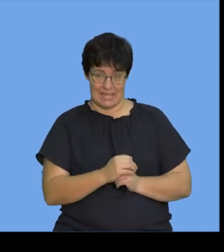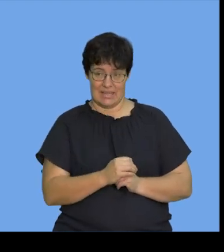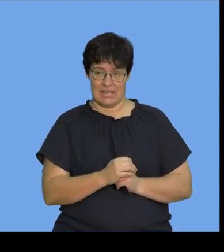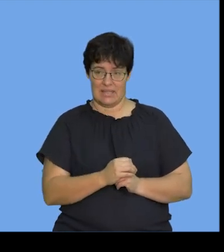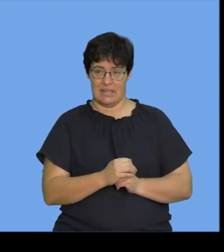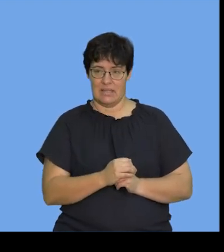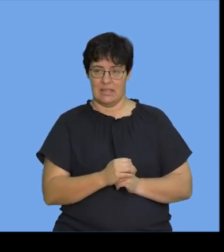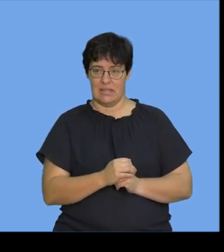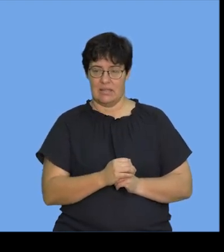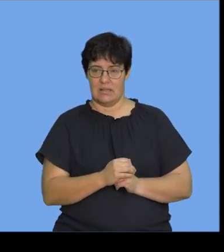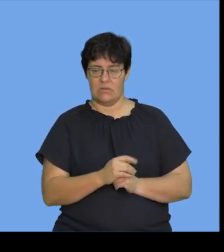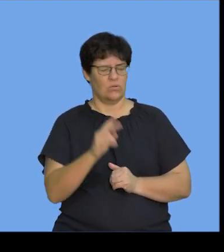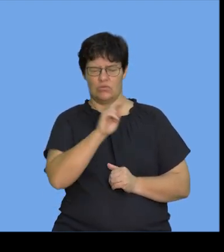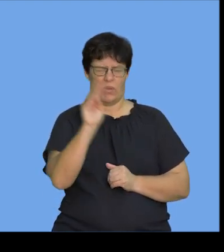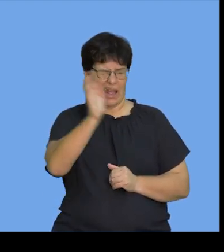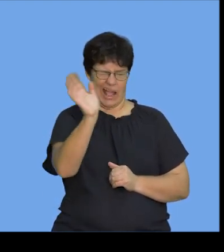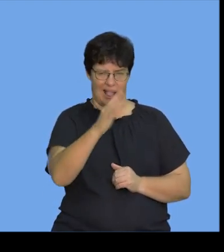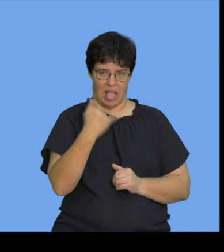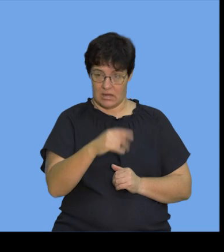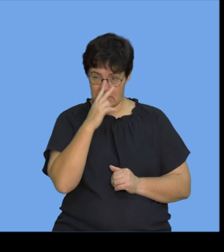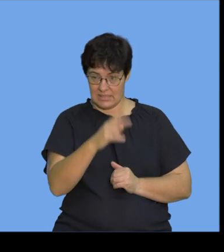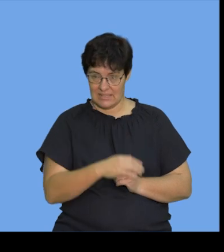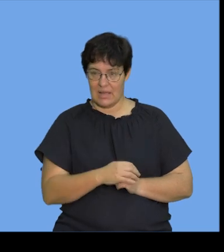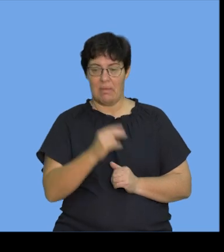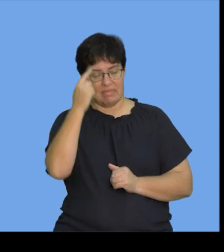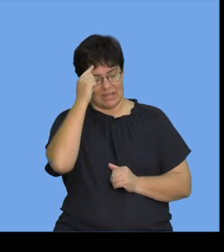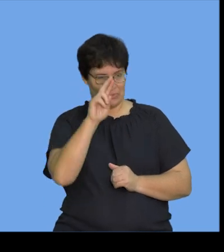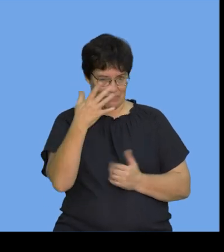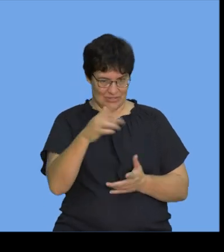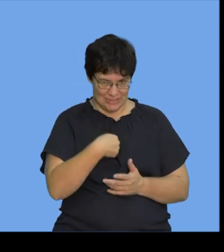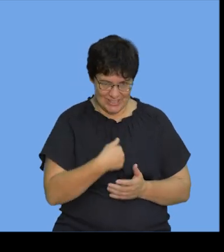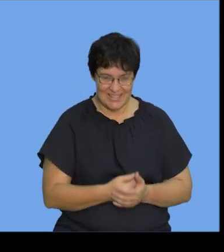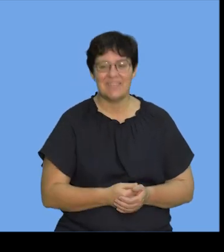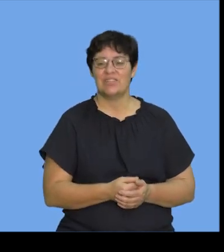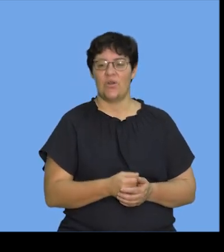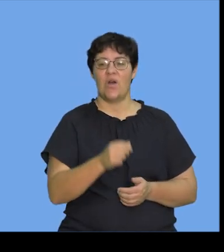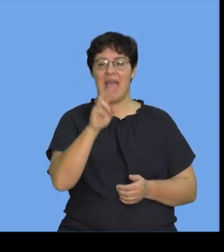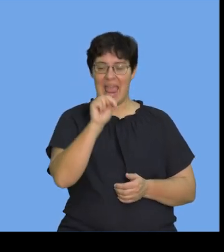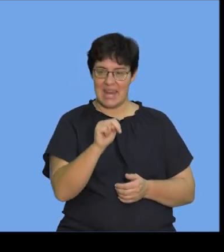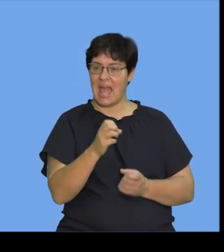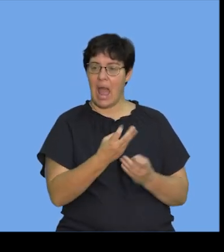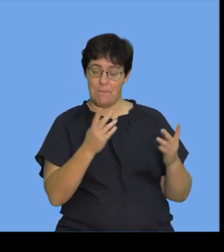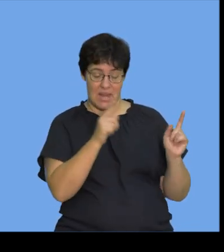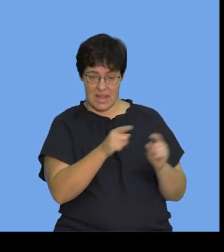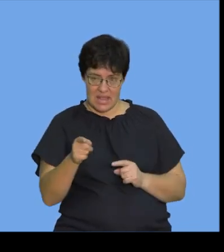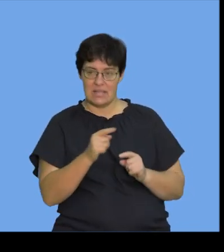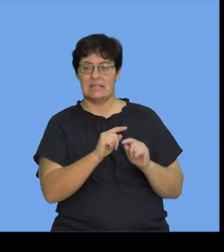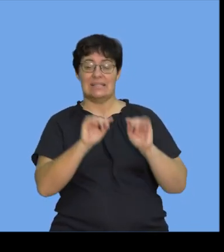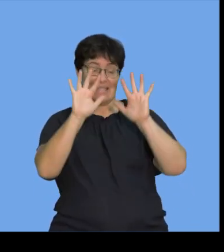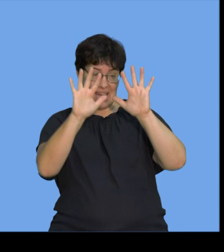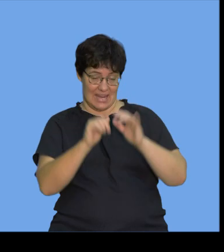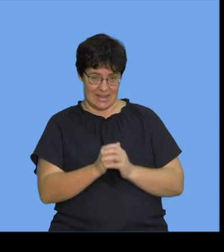not squared, and I'm already thinking about squared here. The n will be the number of terms, right, which is